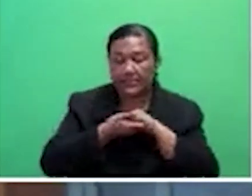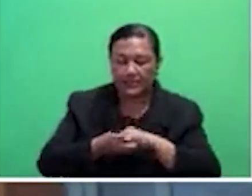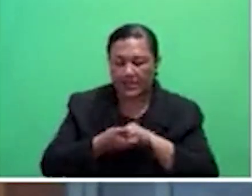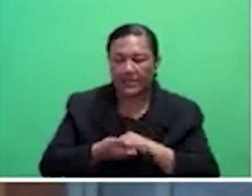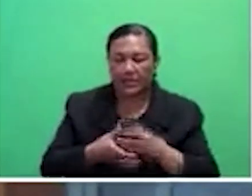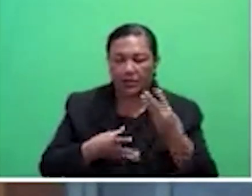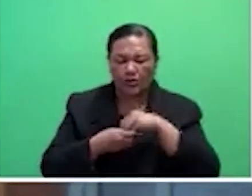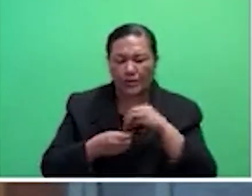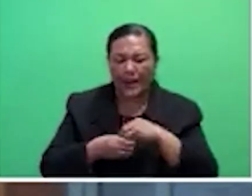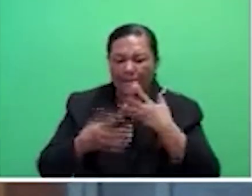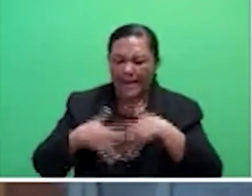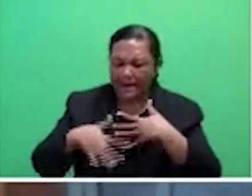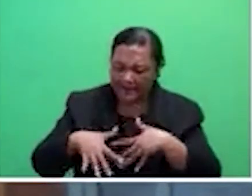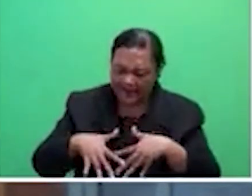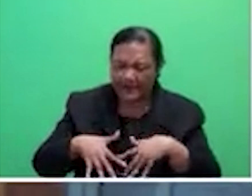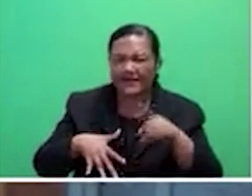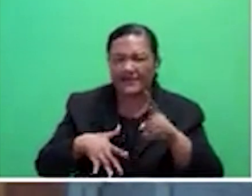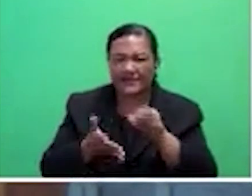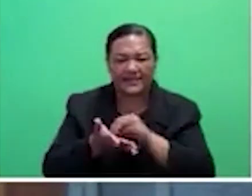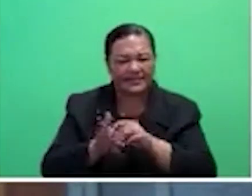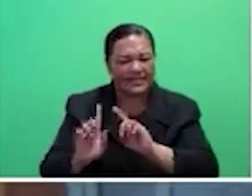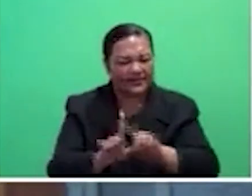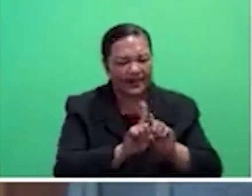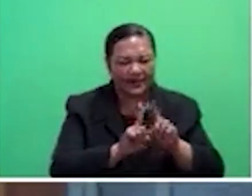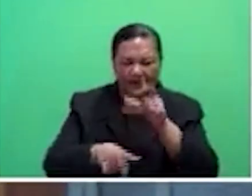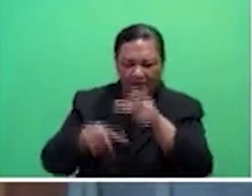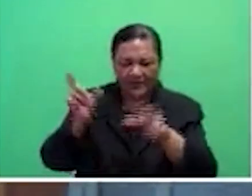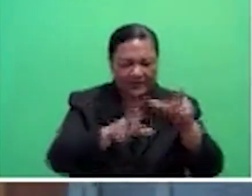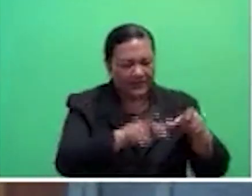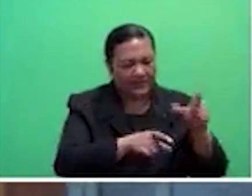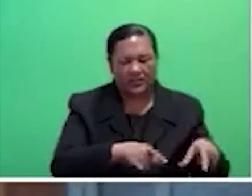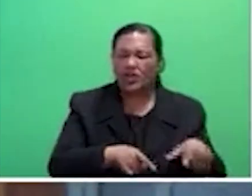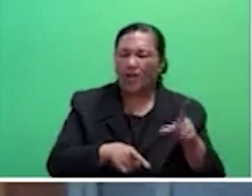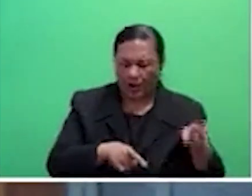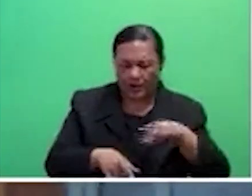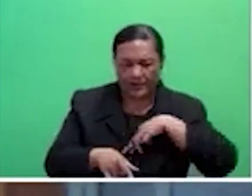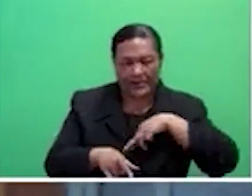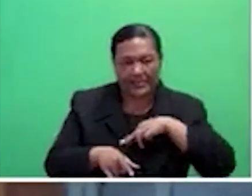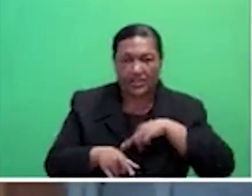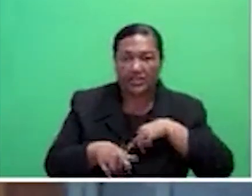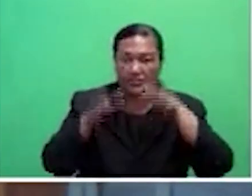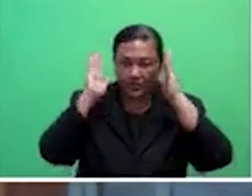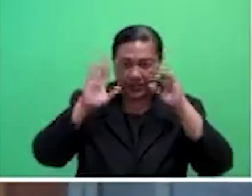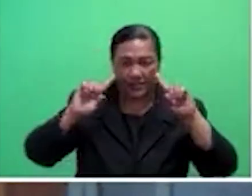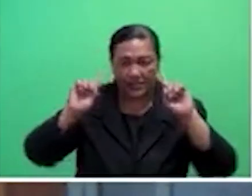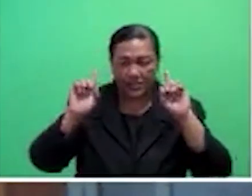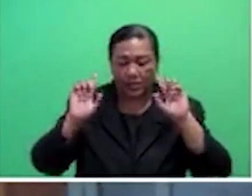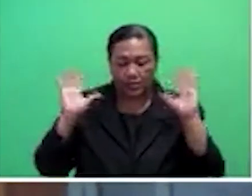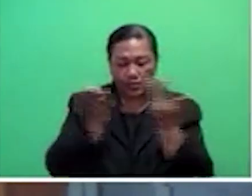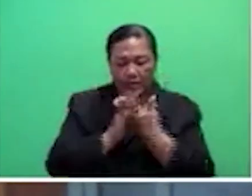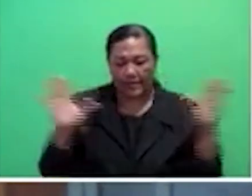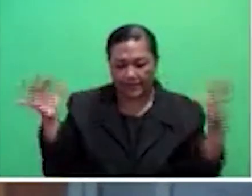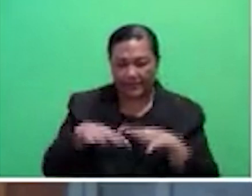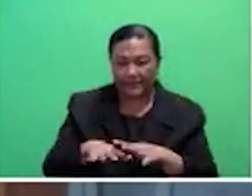public service and the religious groups, to create an environment of learning about each other's cultures and faith traditions. Enabling a Muslim